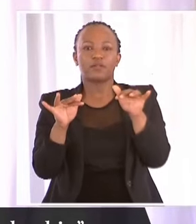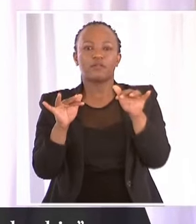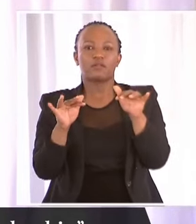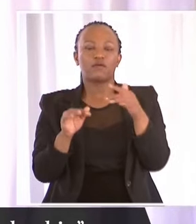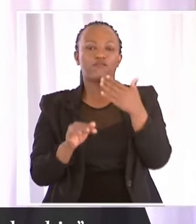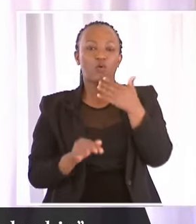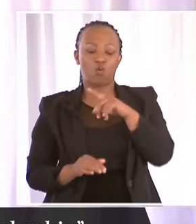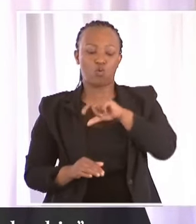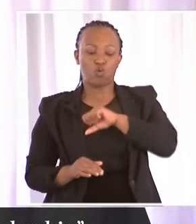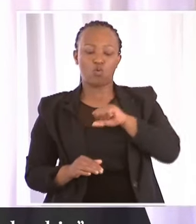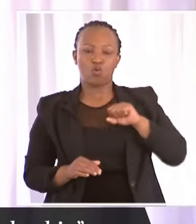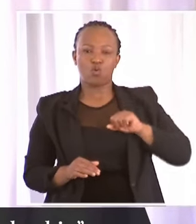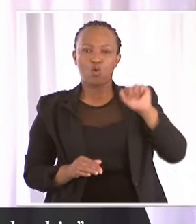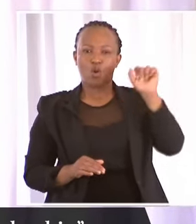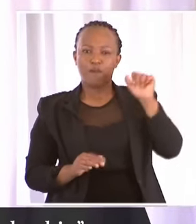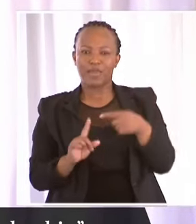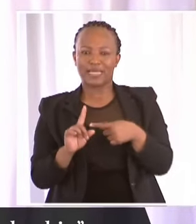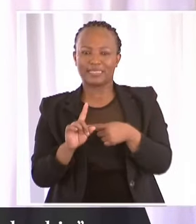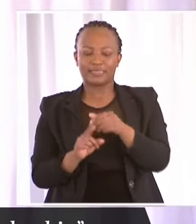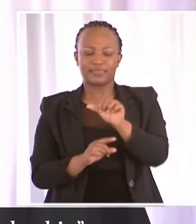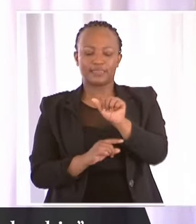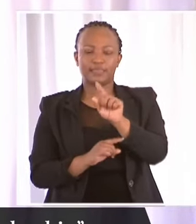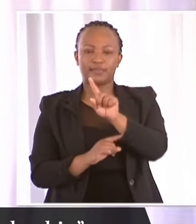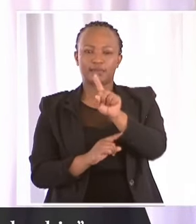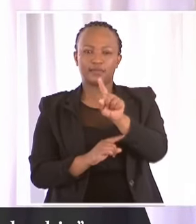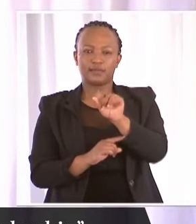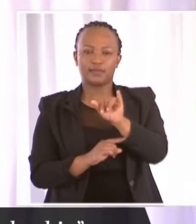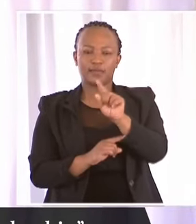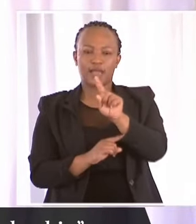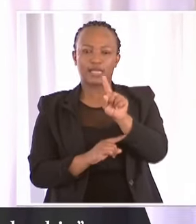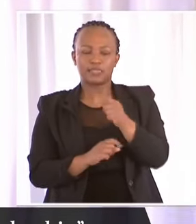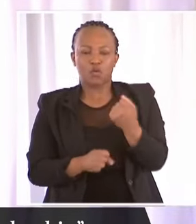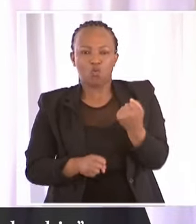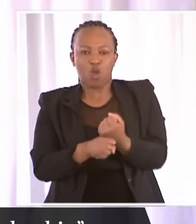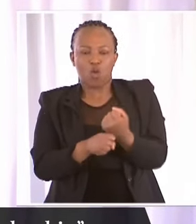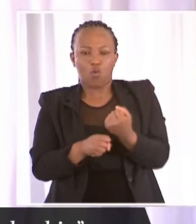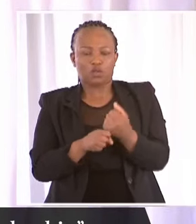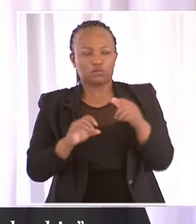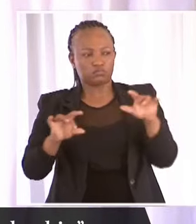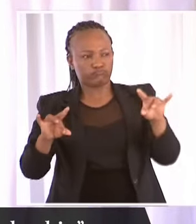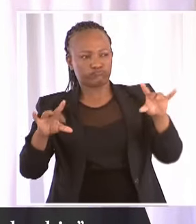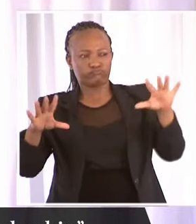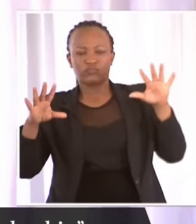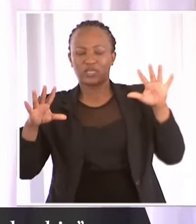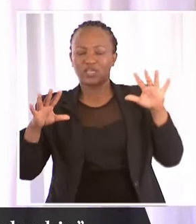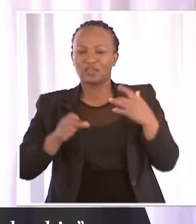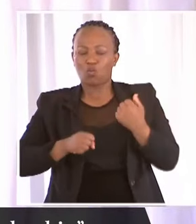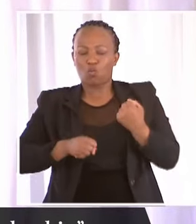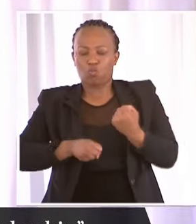Comrade Aziz sacrificed so much for and worked so hard for.